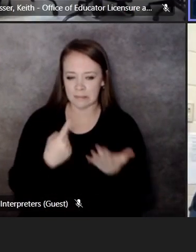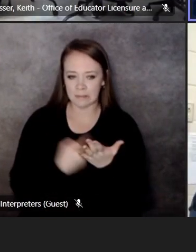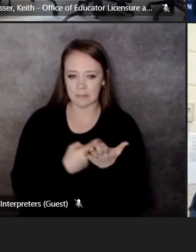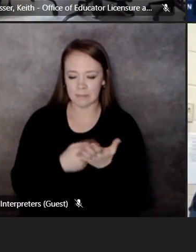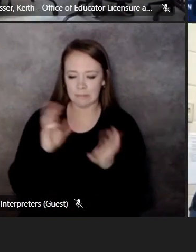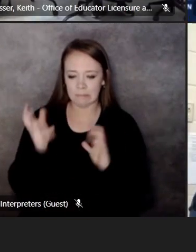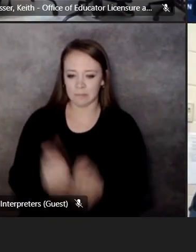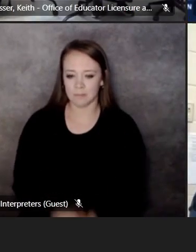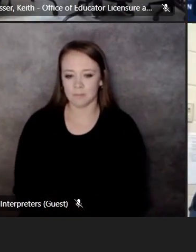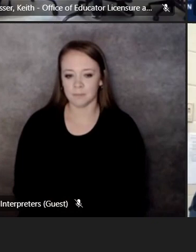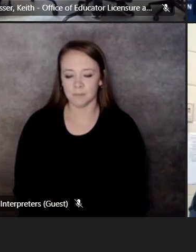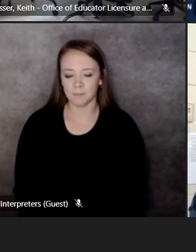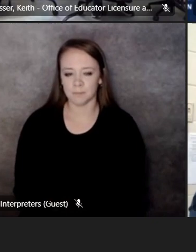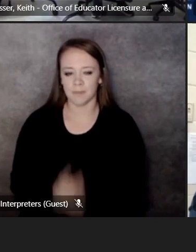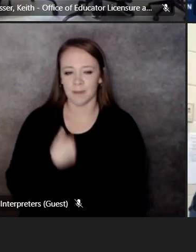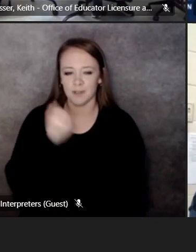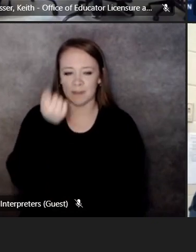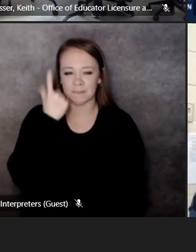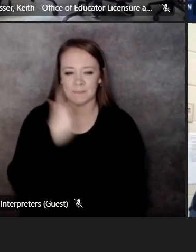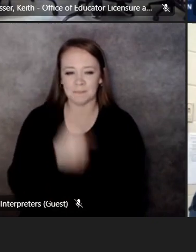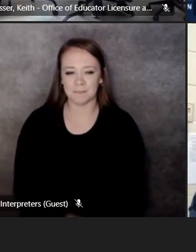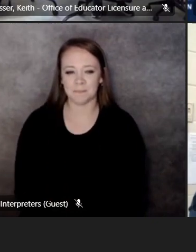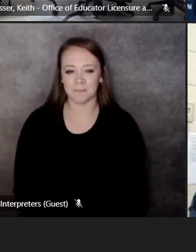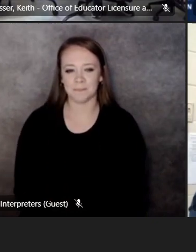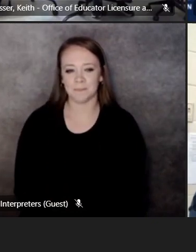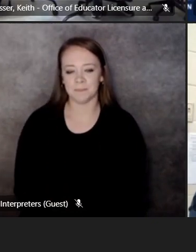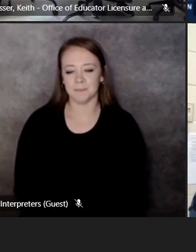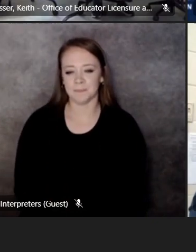I understand.